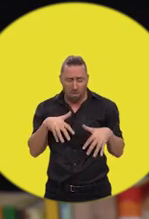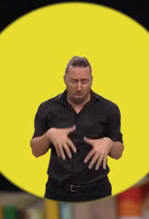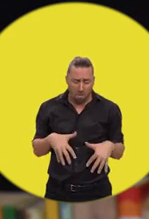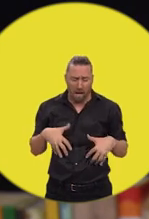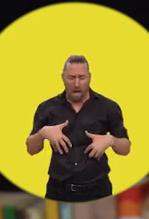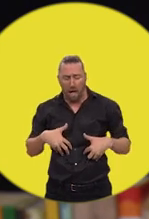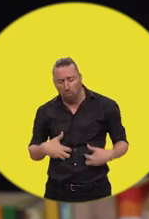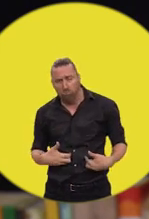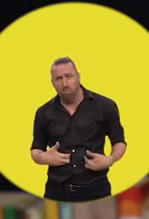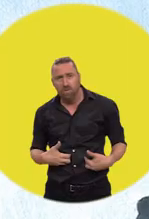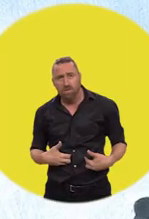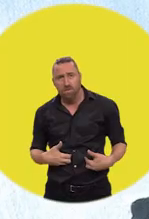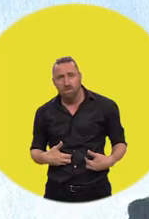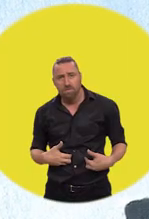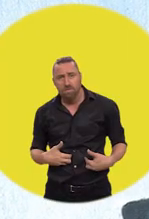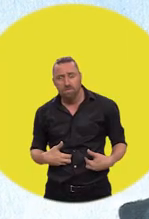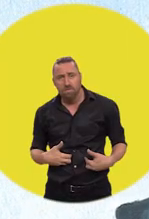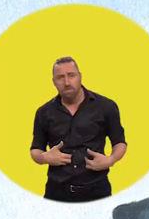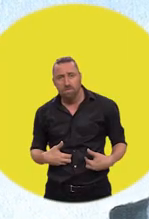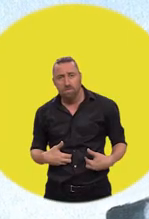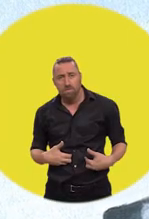and hungry.